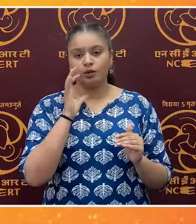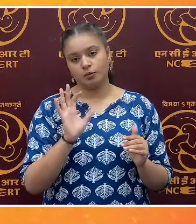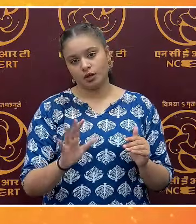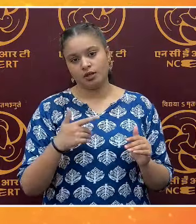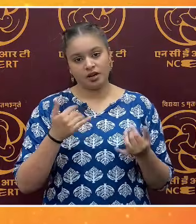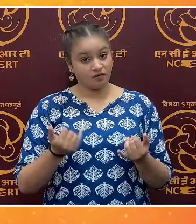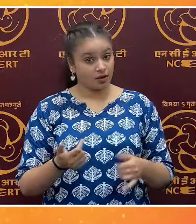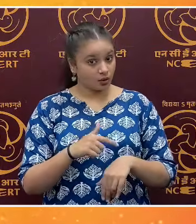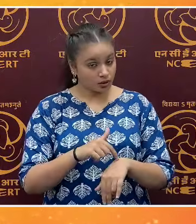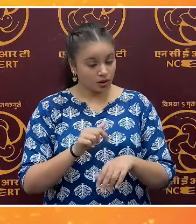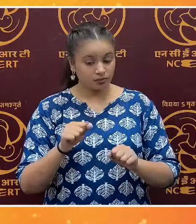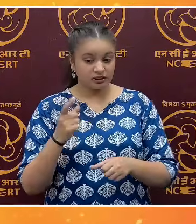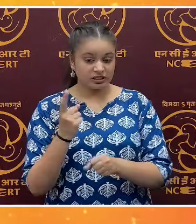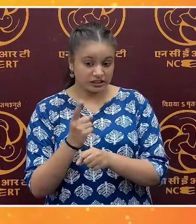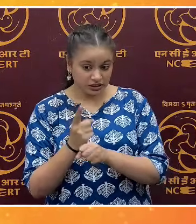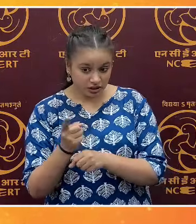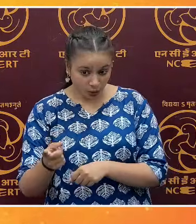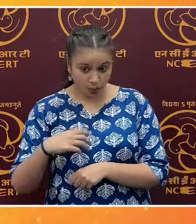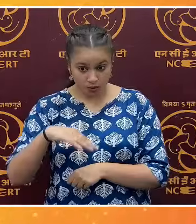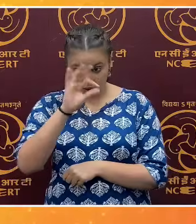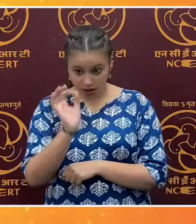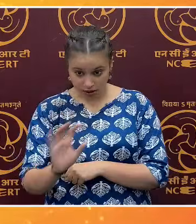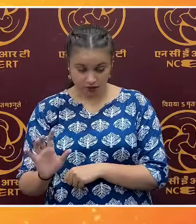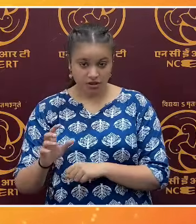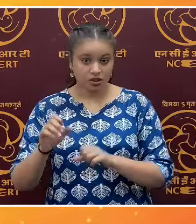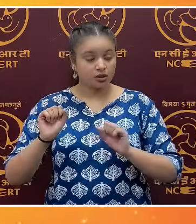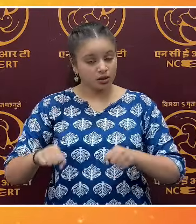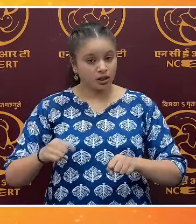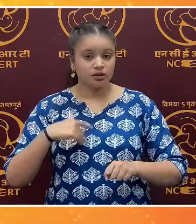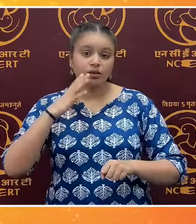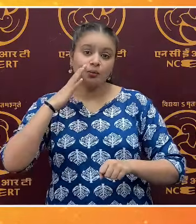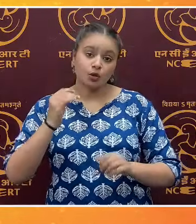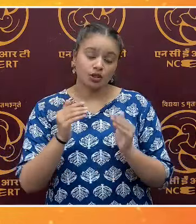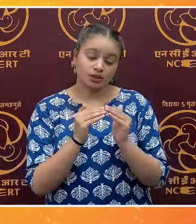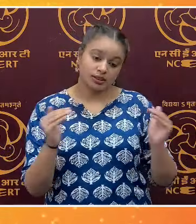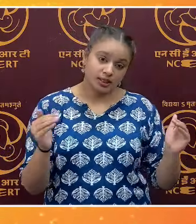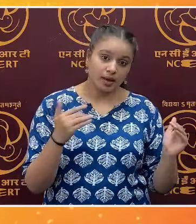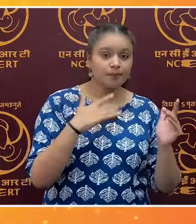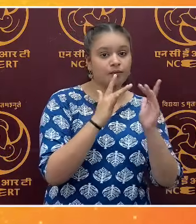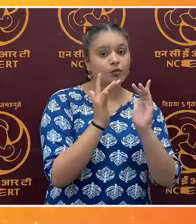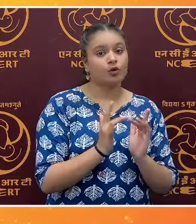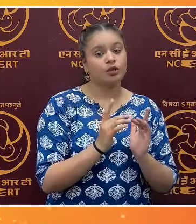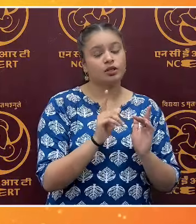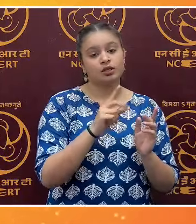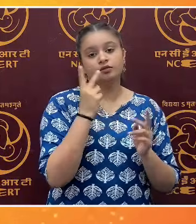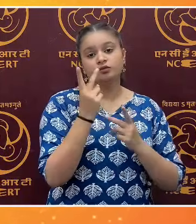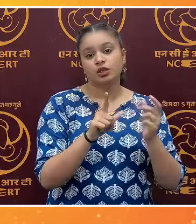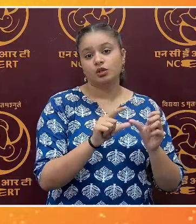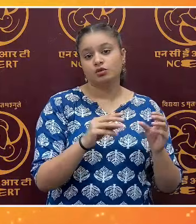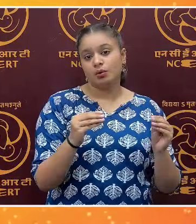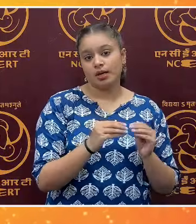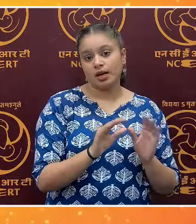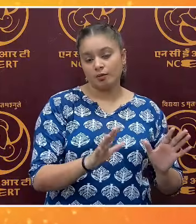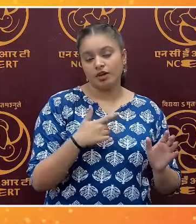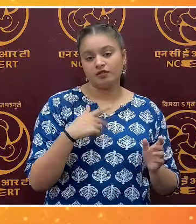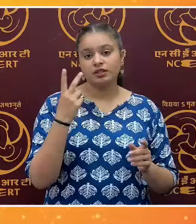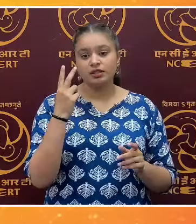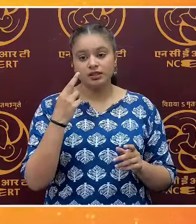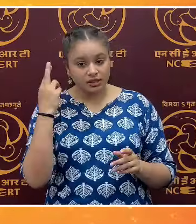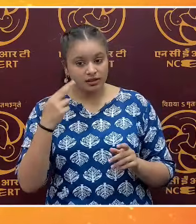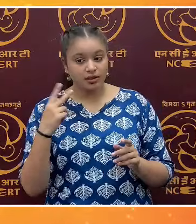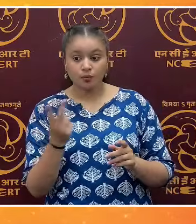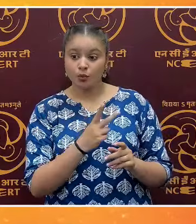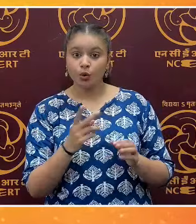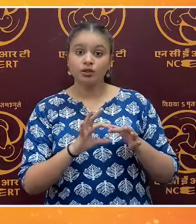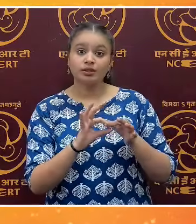world. Teacher intervention is also as important as a virtual lab, because both are like complement each